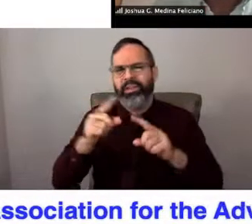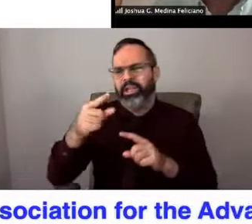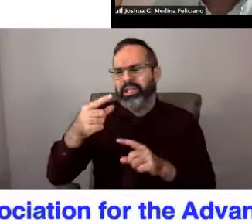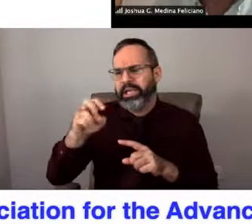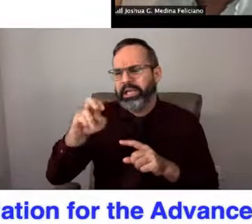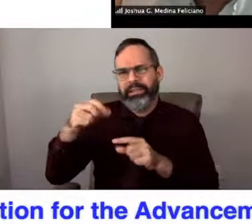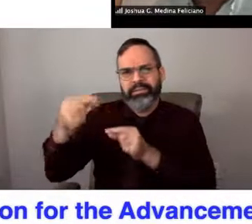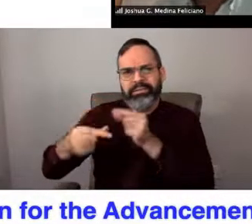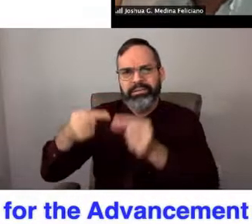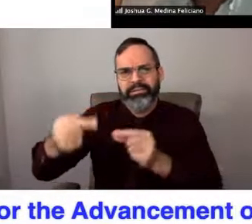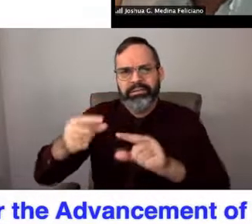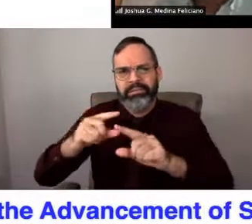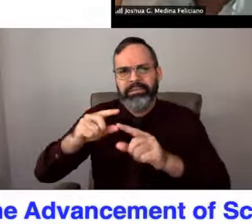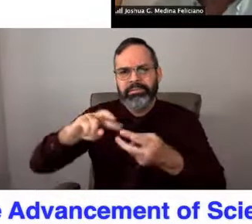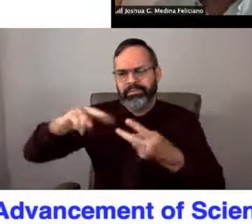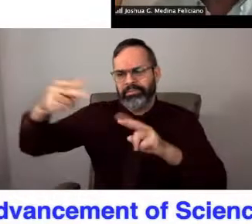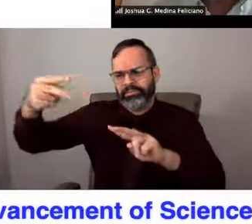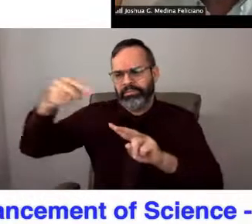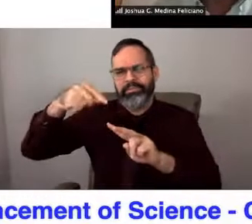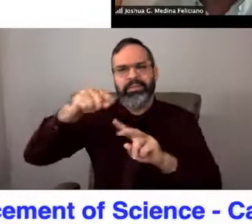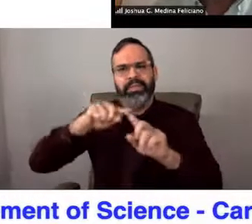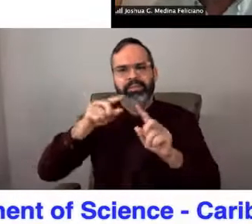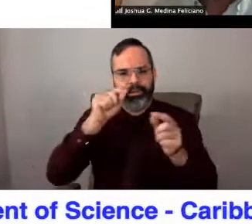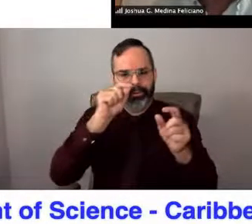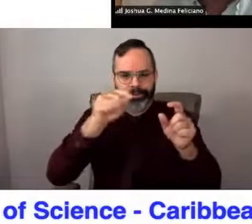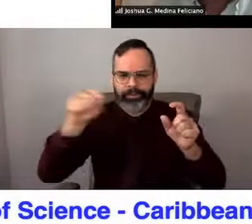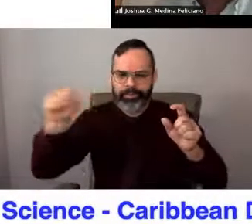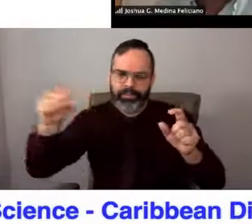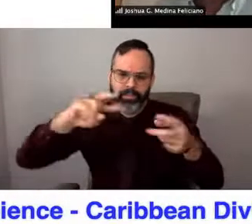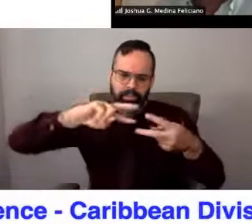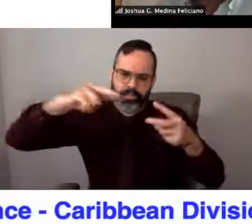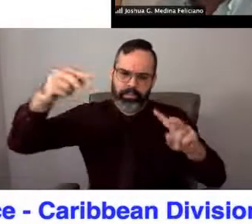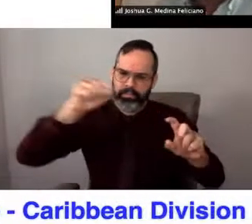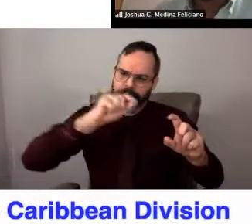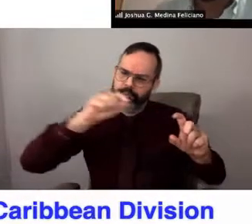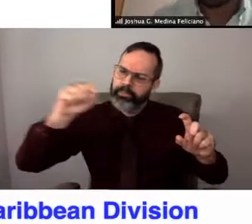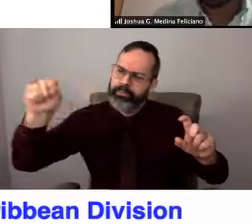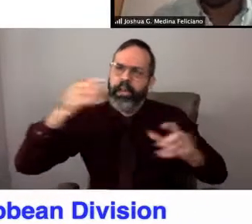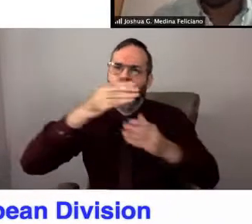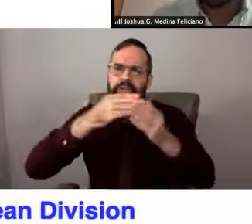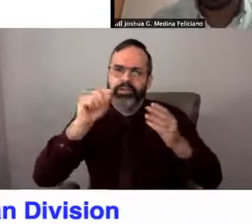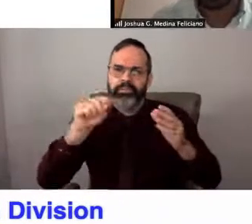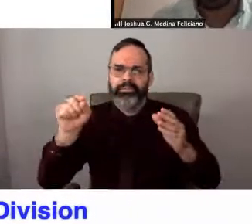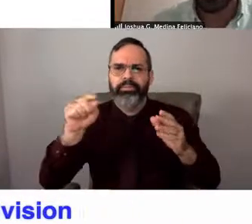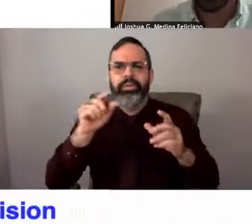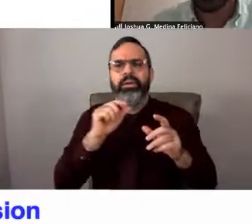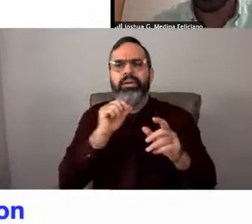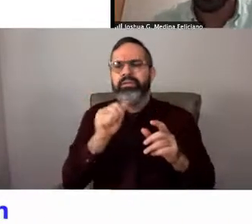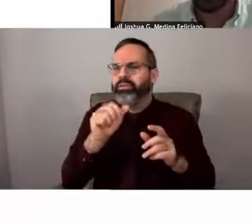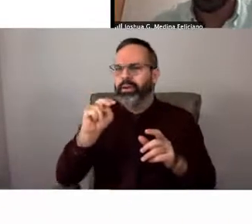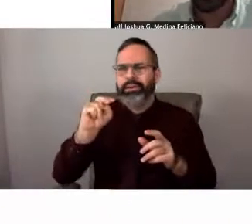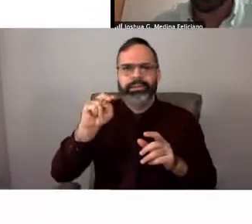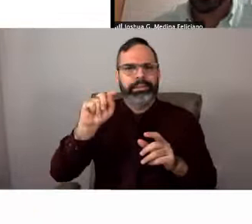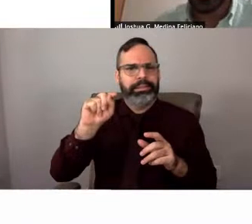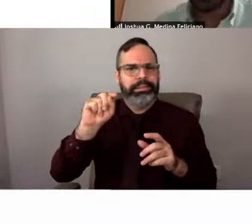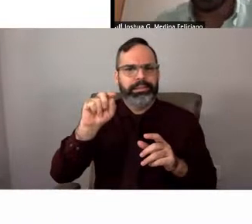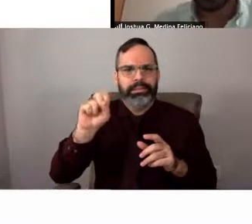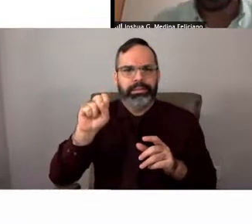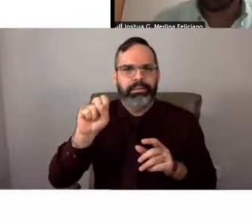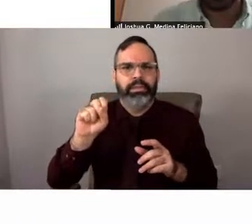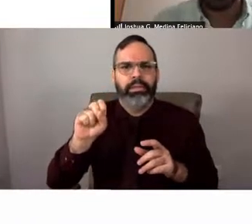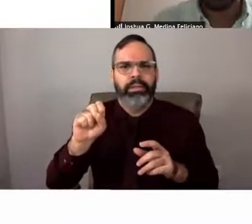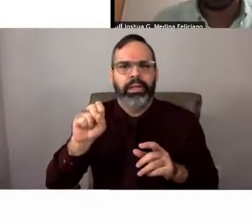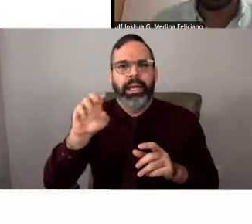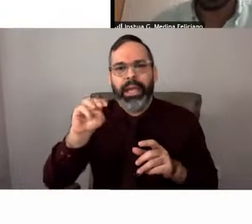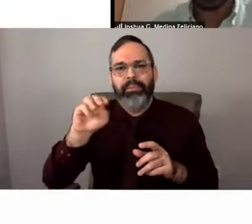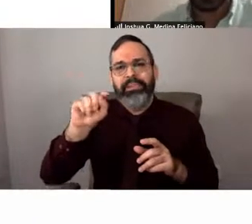different locations in the genome, and that there's no more NTFs present in the sea cucumber. So by doing